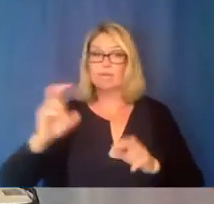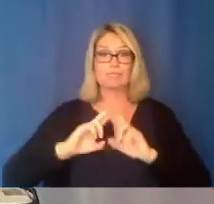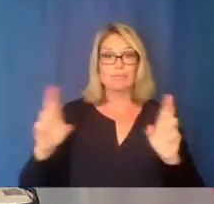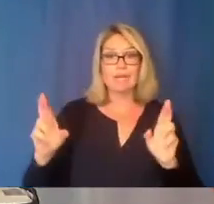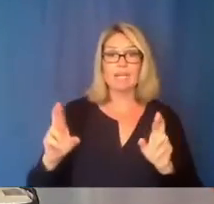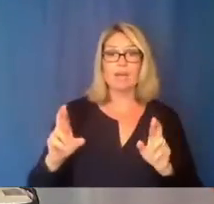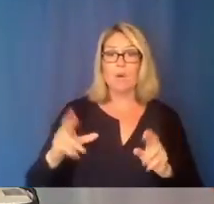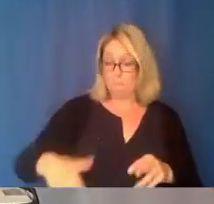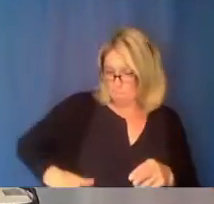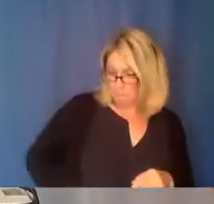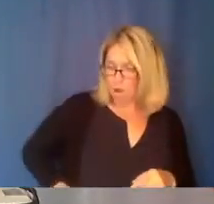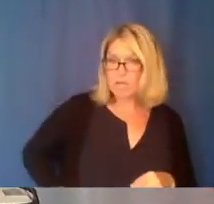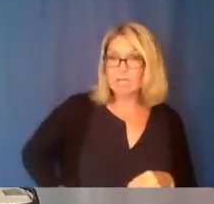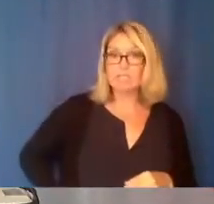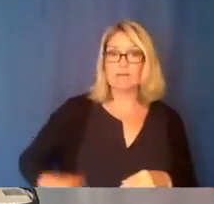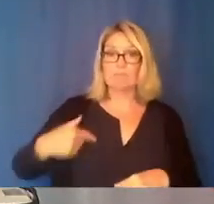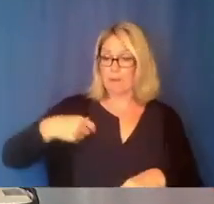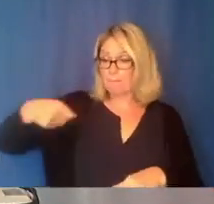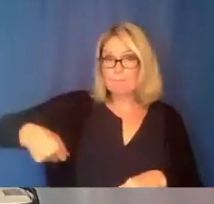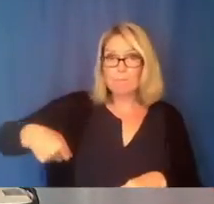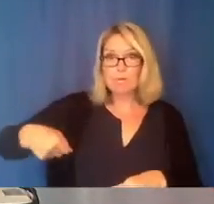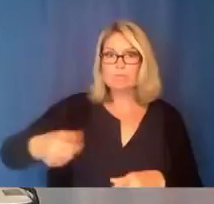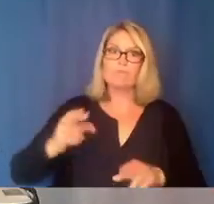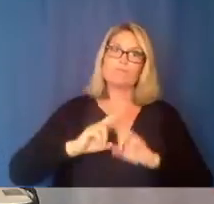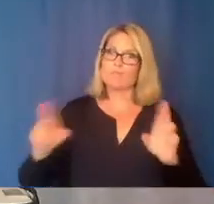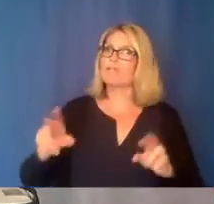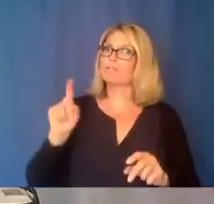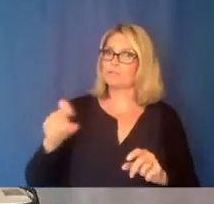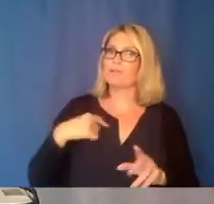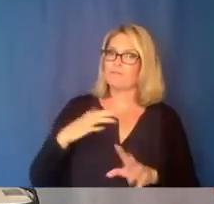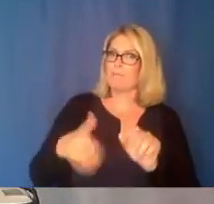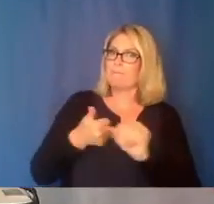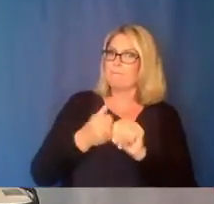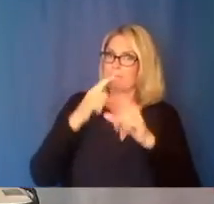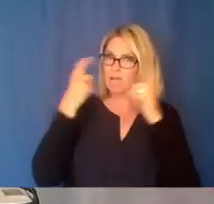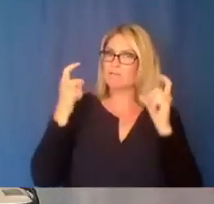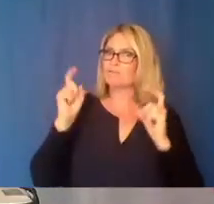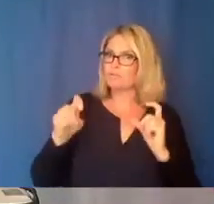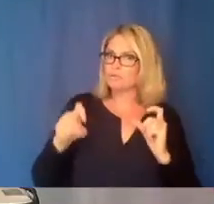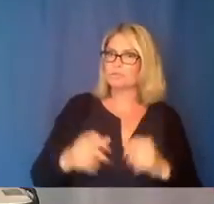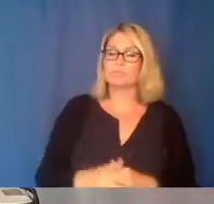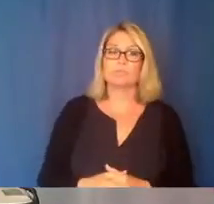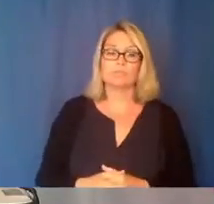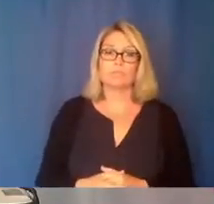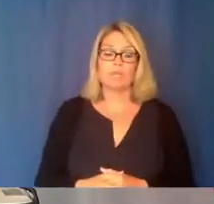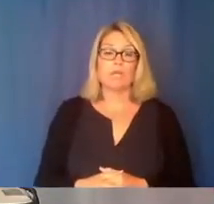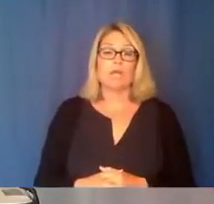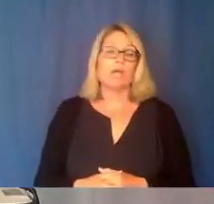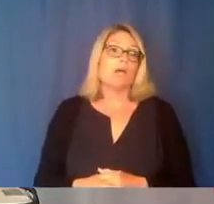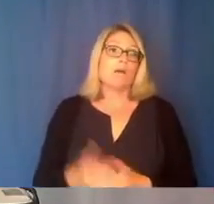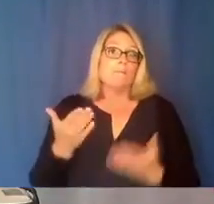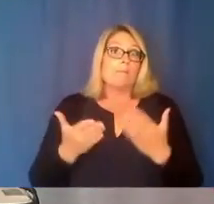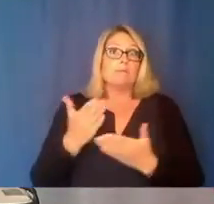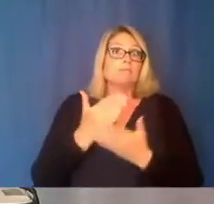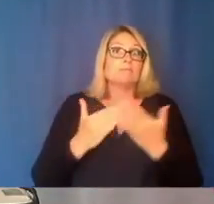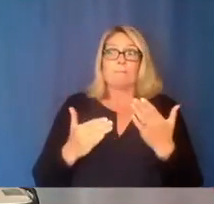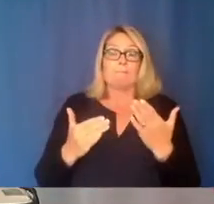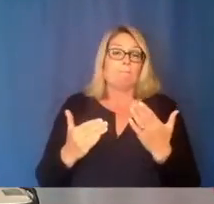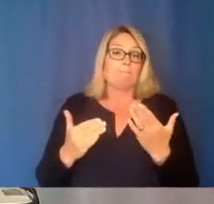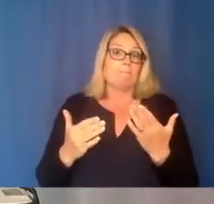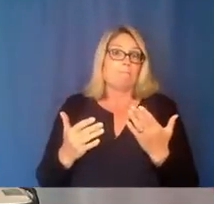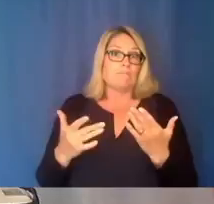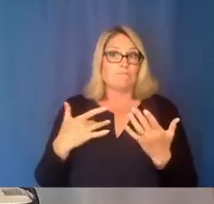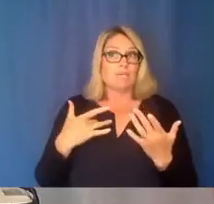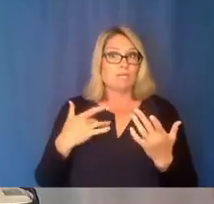your pocket or in your purse or wherever, because I think that there'll still be a public expectation by many that until